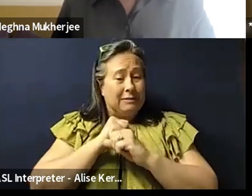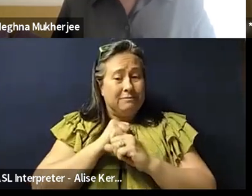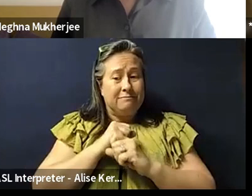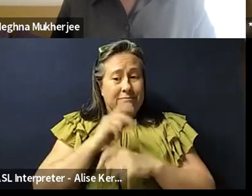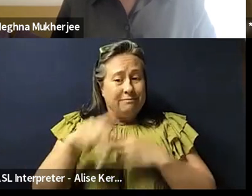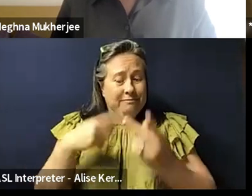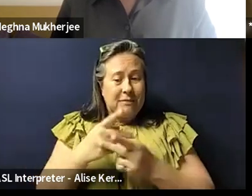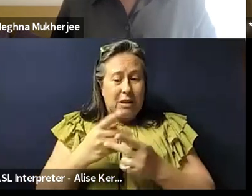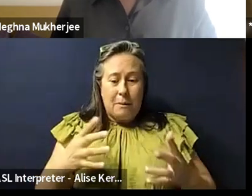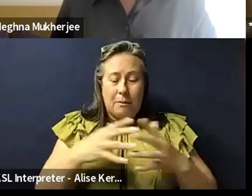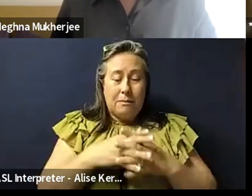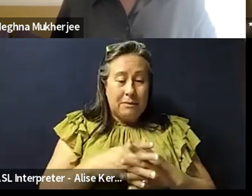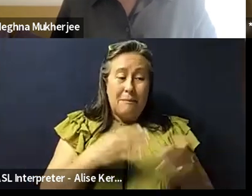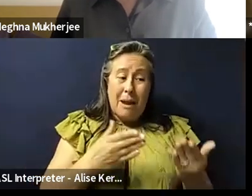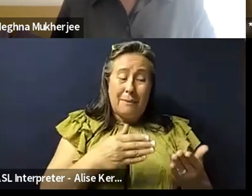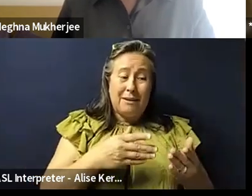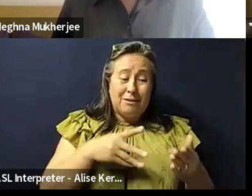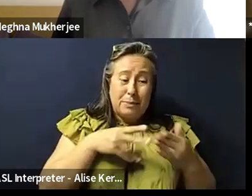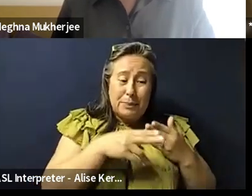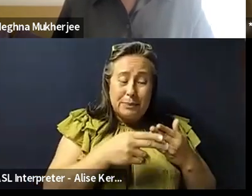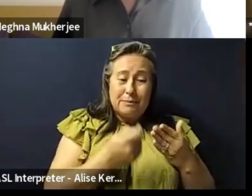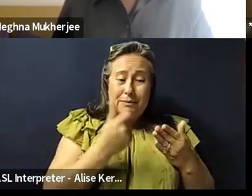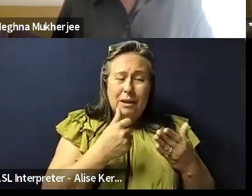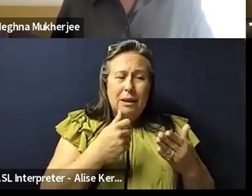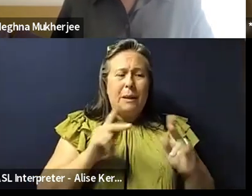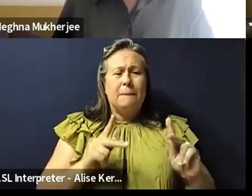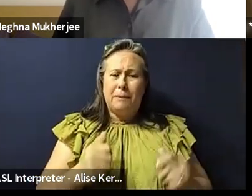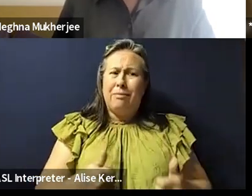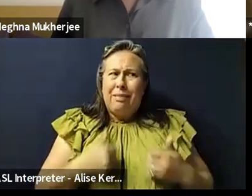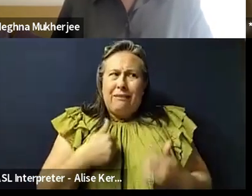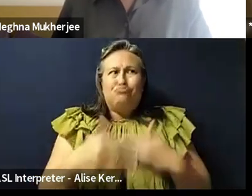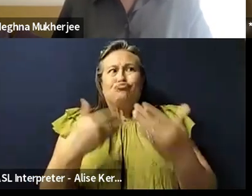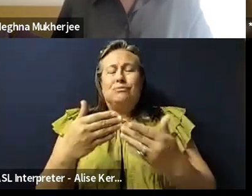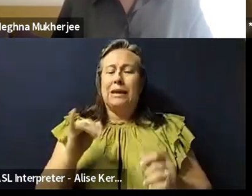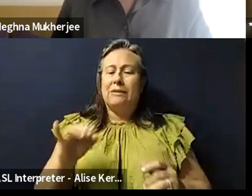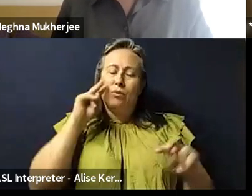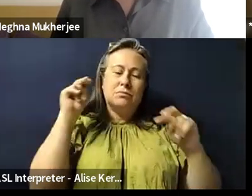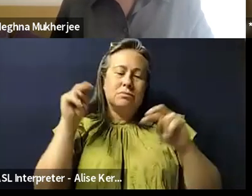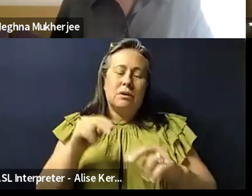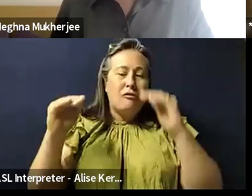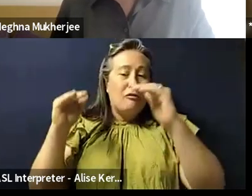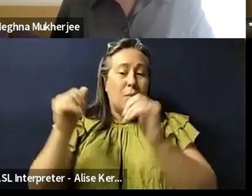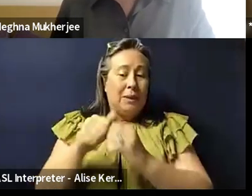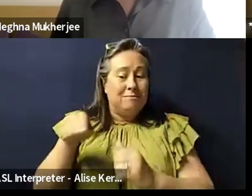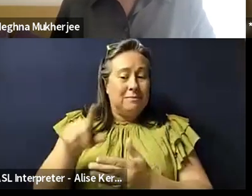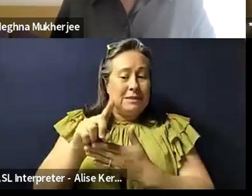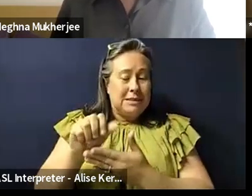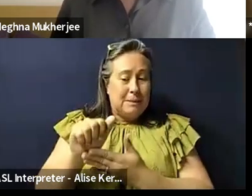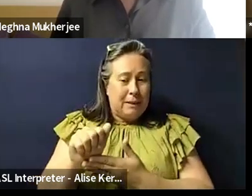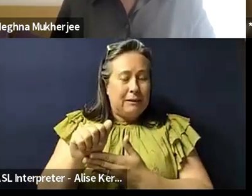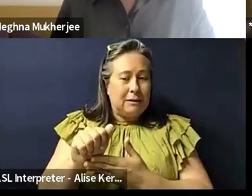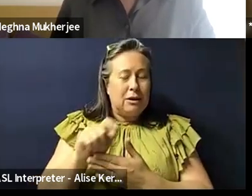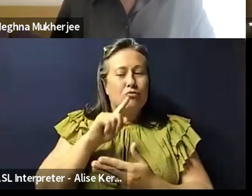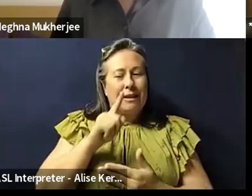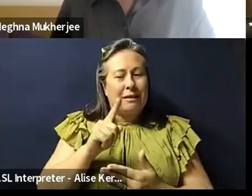type of pregnancy that might be terminated. These things are, right, people live. And if we look at the adults with these disabilities, it really